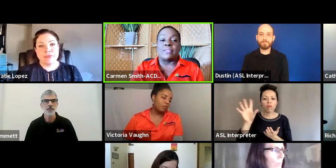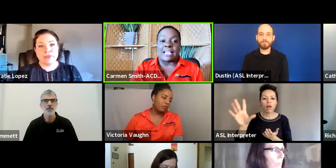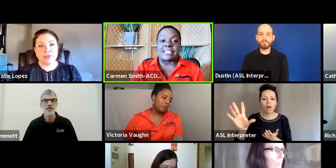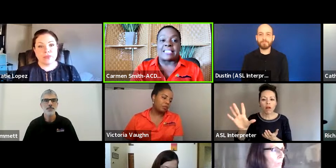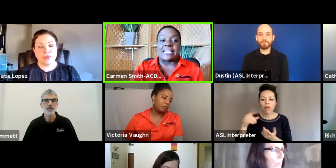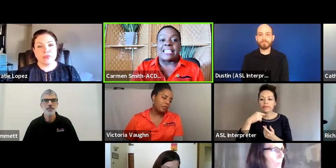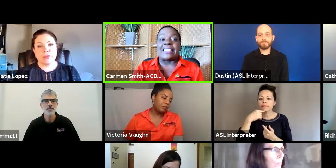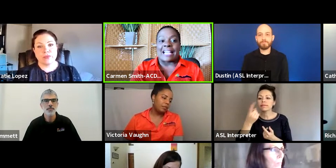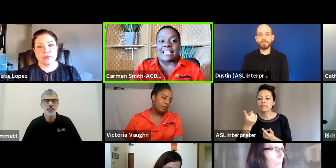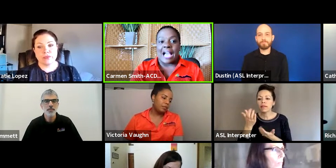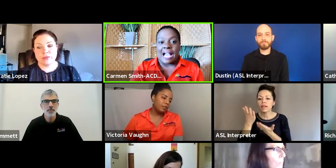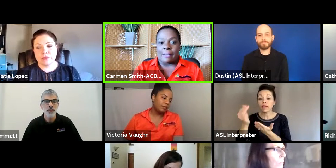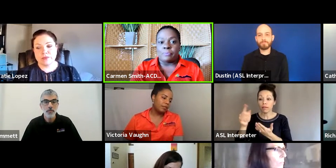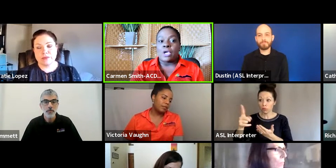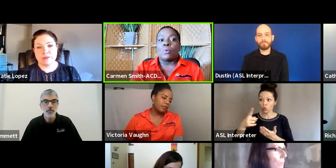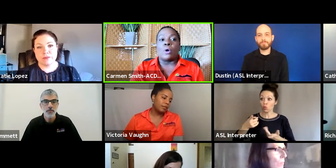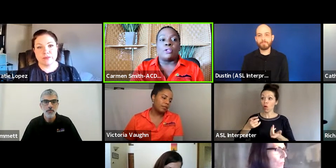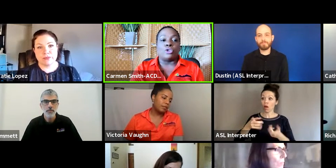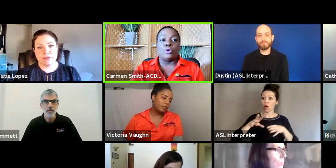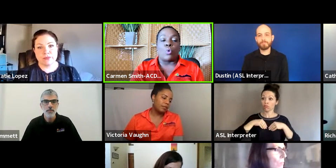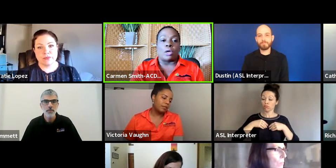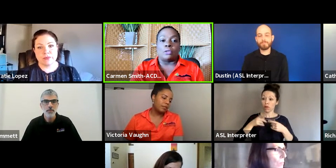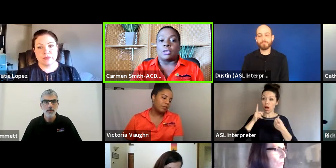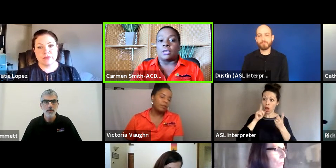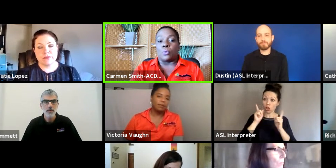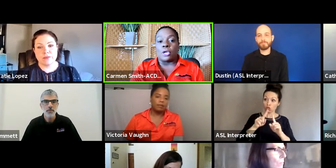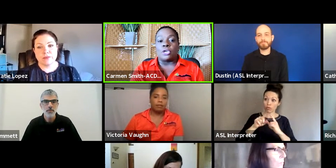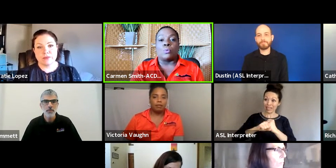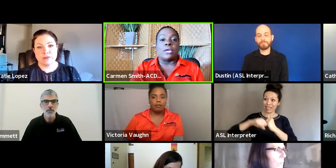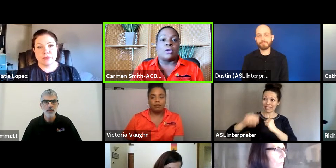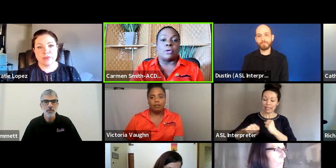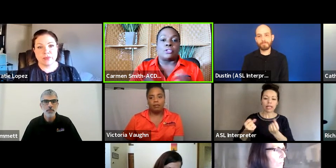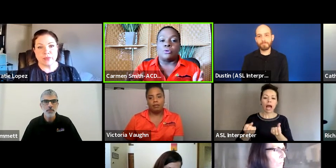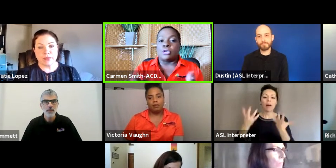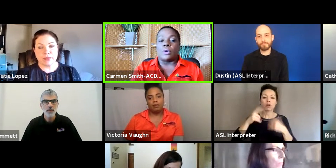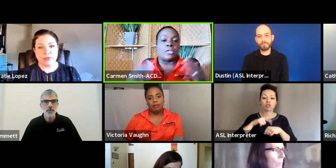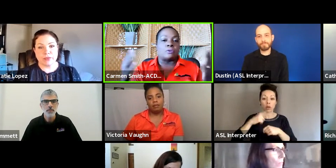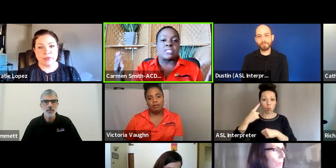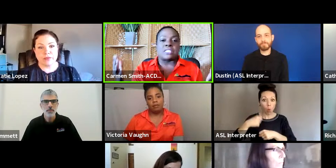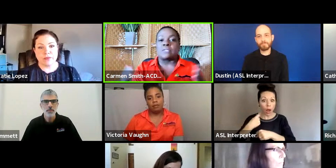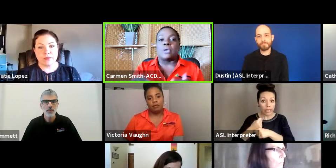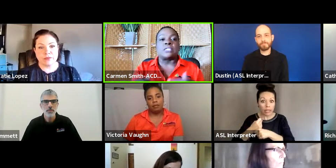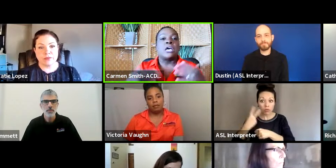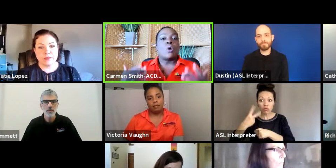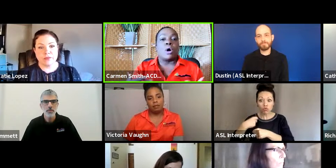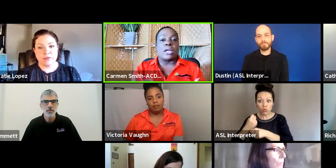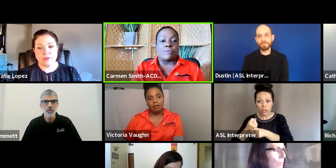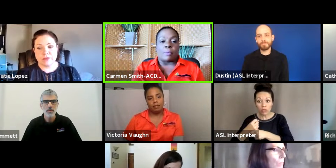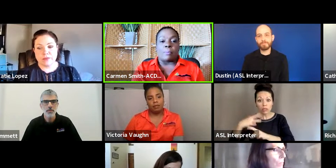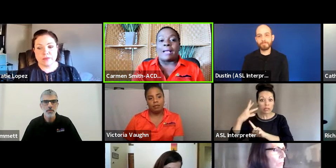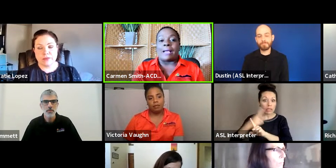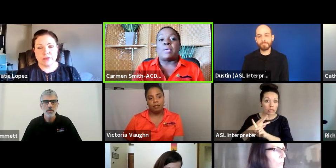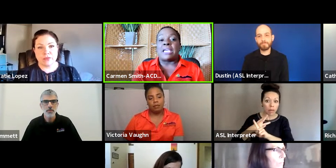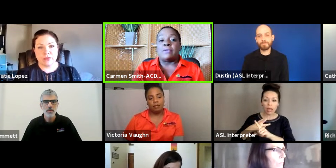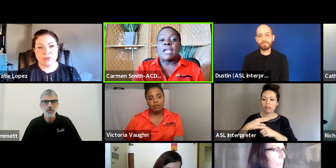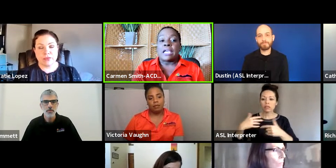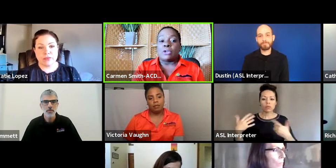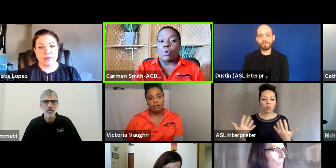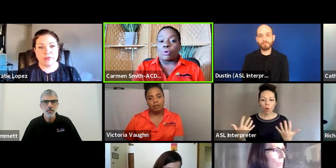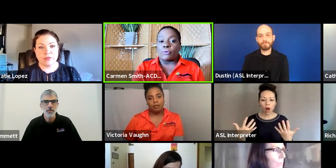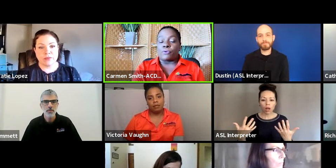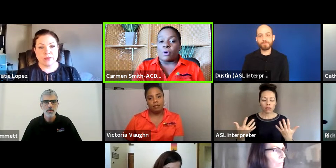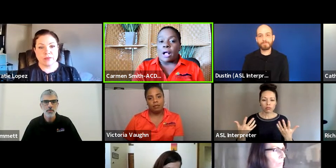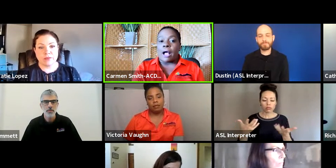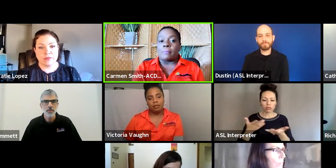happen to agree with extending that time, whether you would want to look at a 1-year window, a 2-year window, 6 months, whatever it might